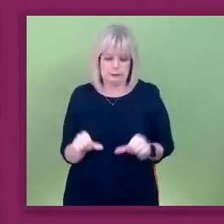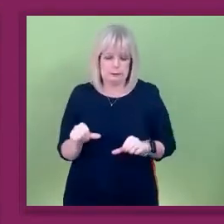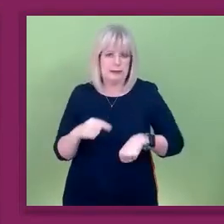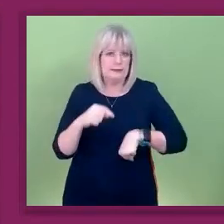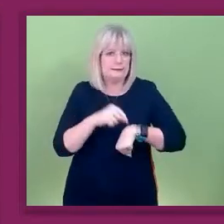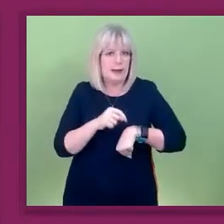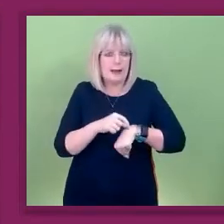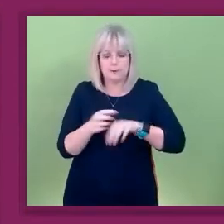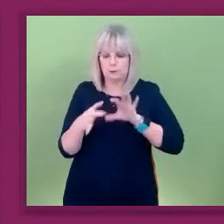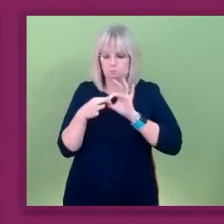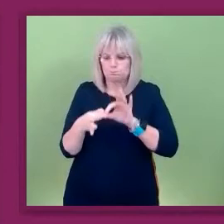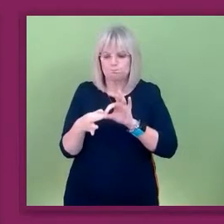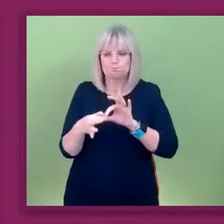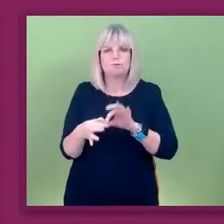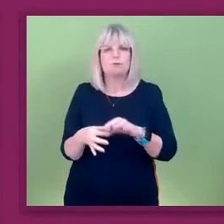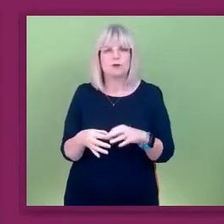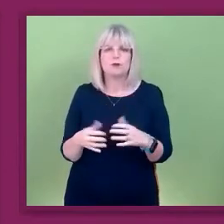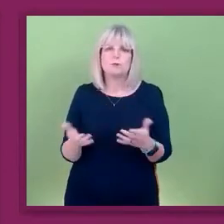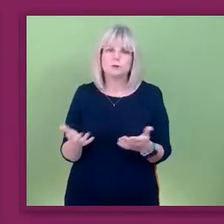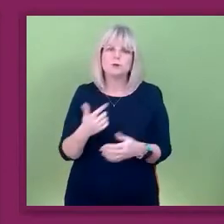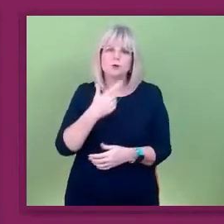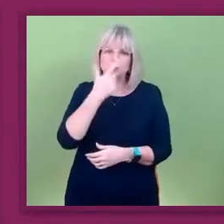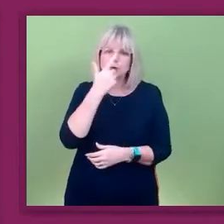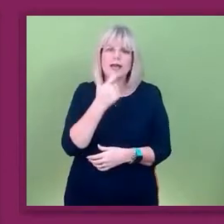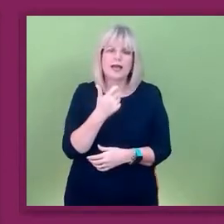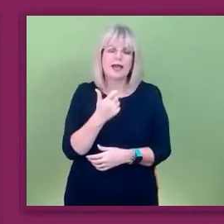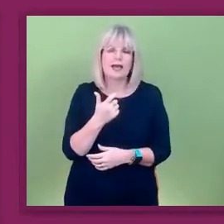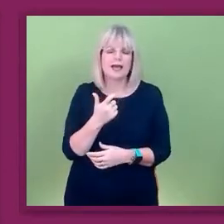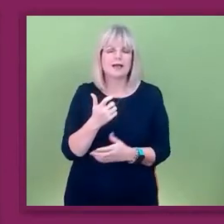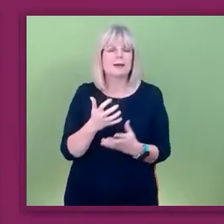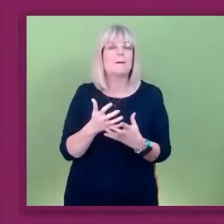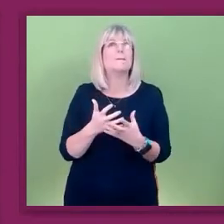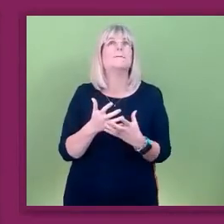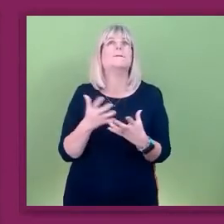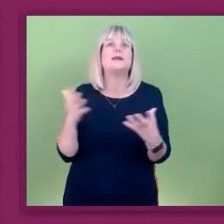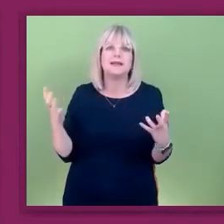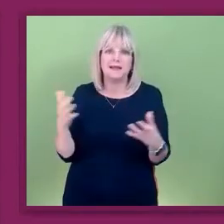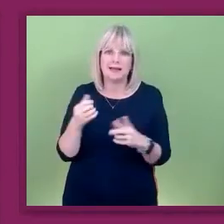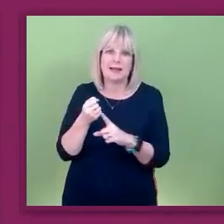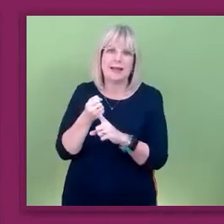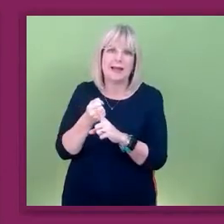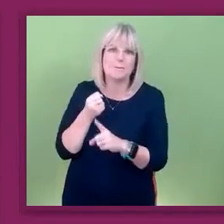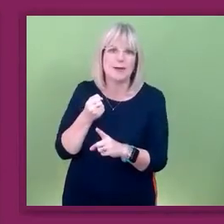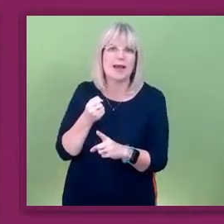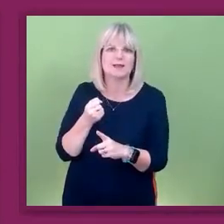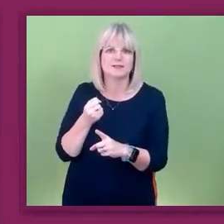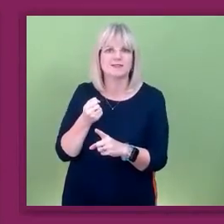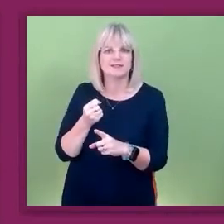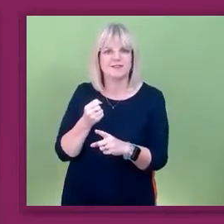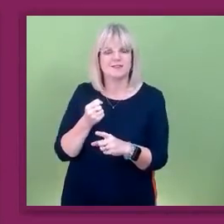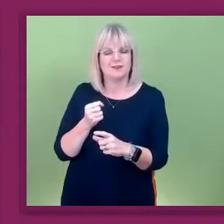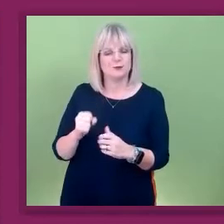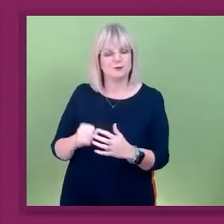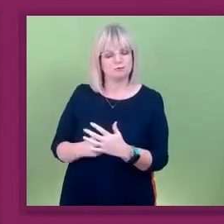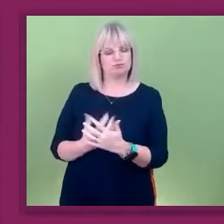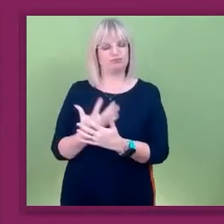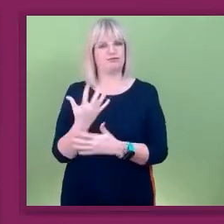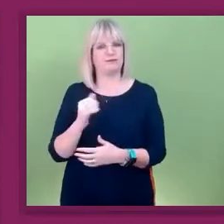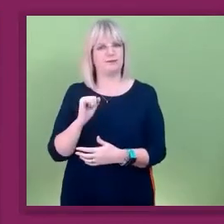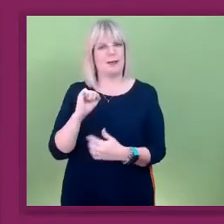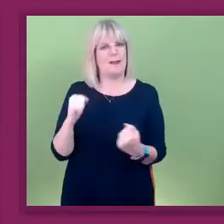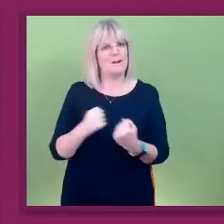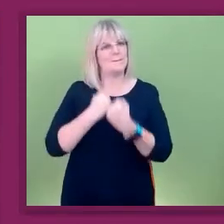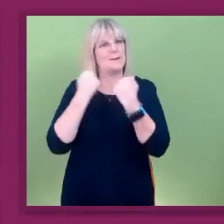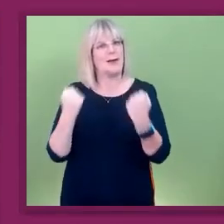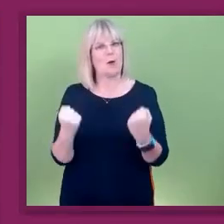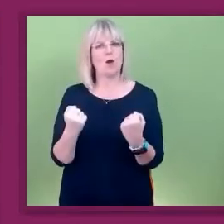you can have so much impact in that time that can then empower her and make her feel like she can